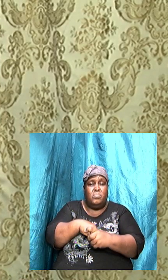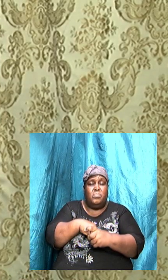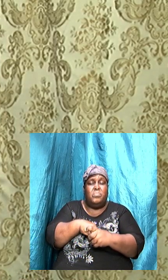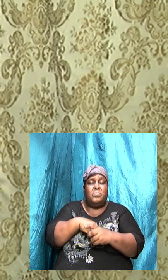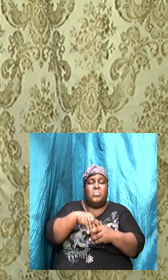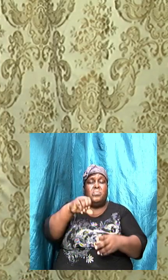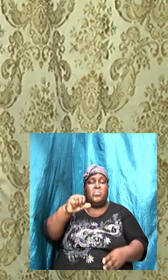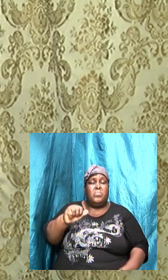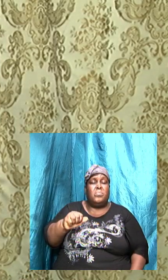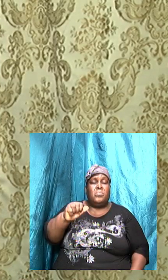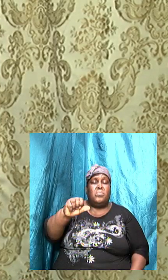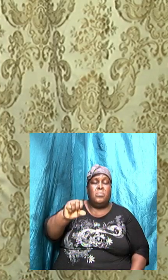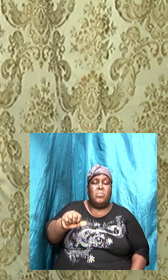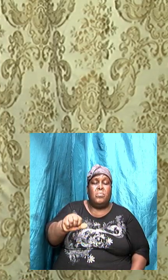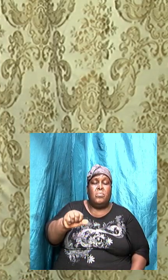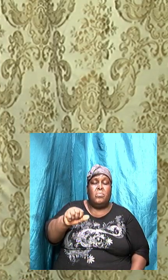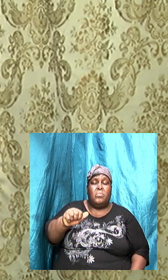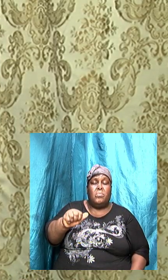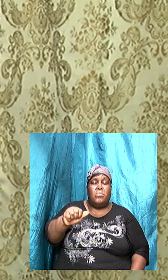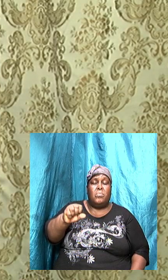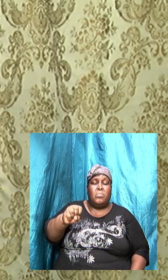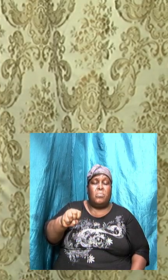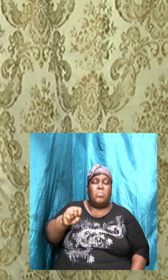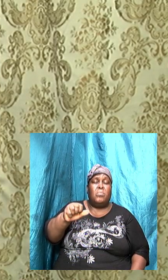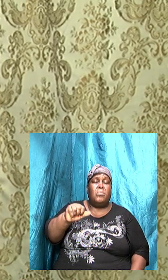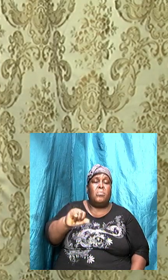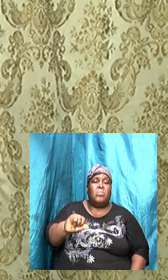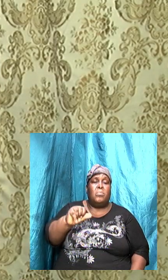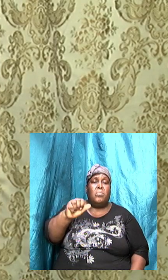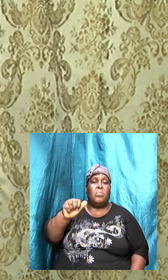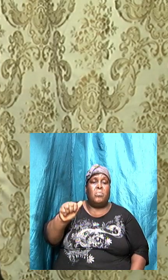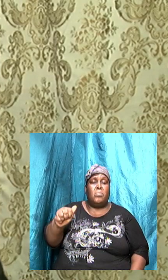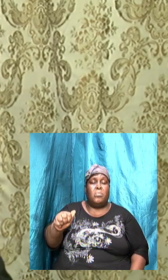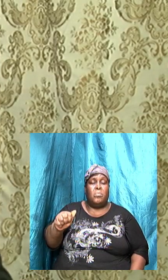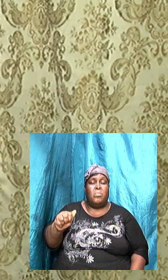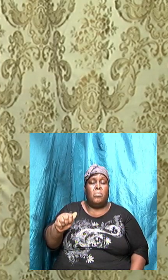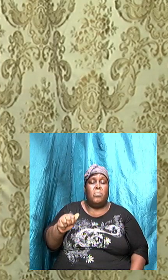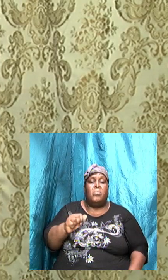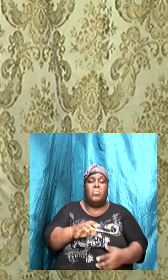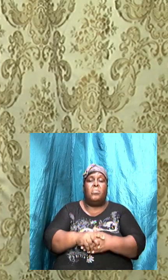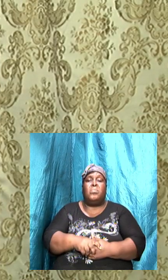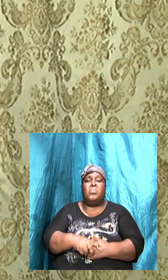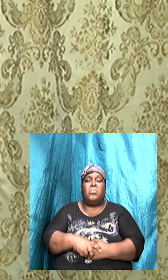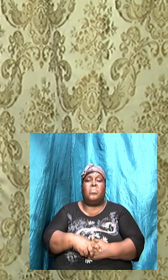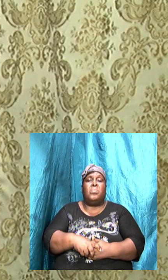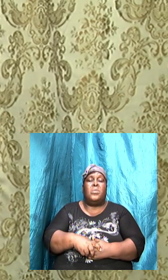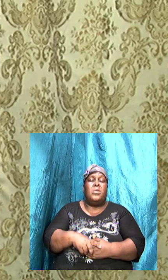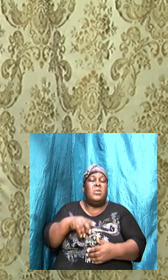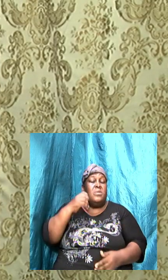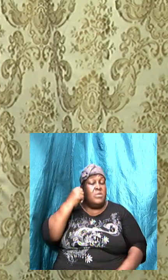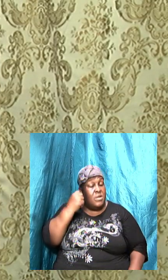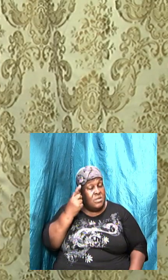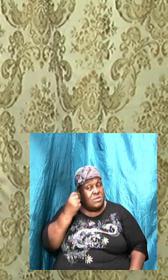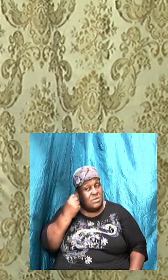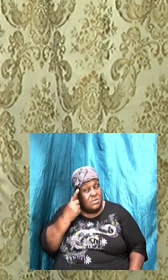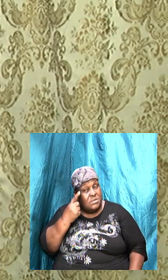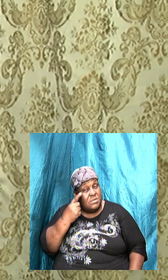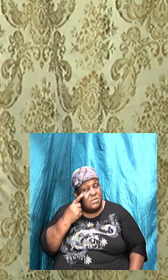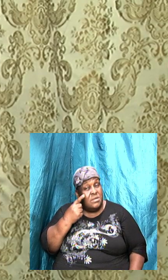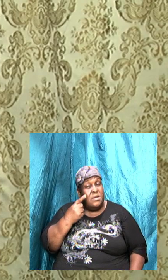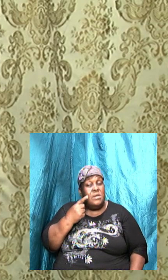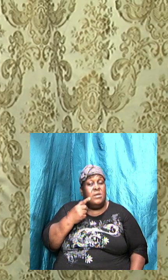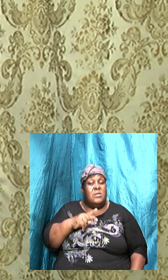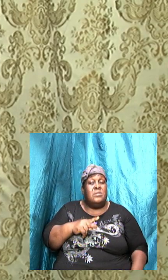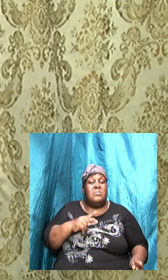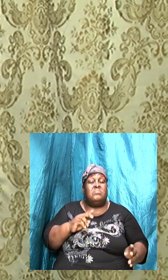Minor. And so by using the term historical view, we are understanding that we are presenting